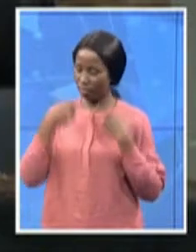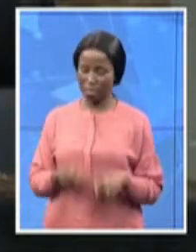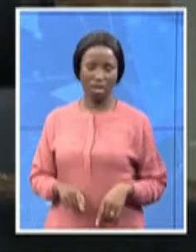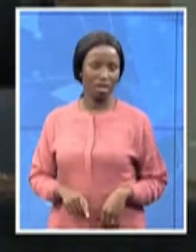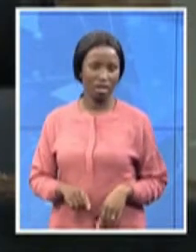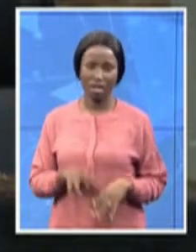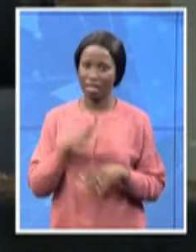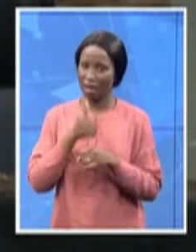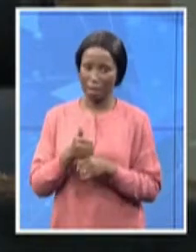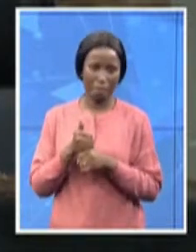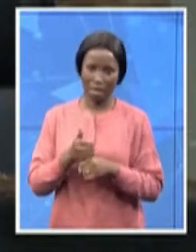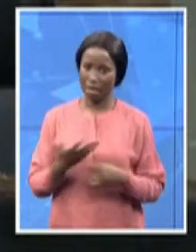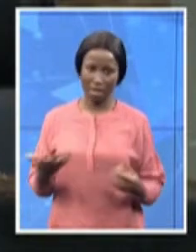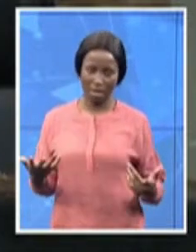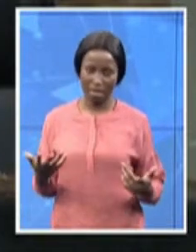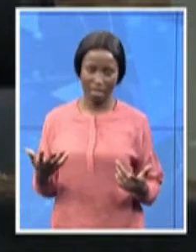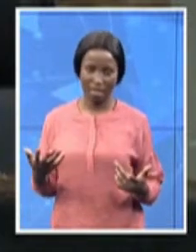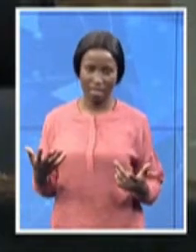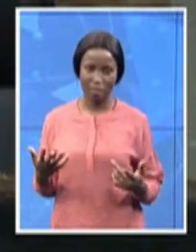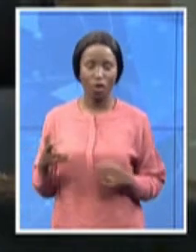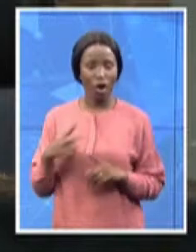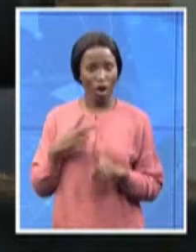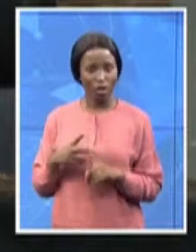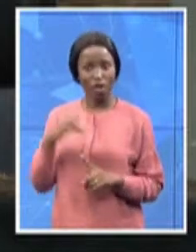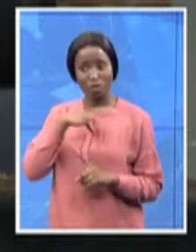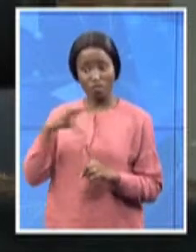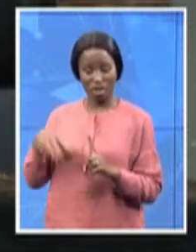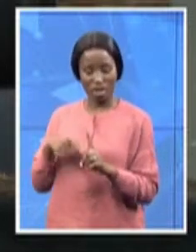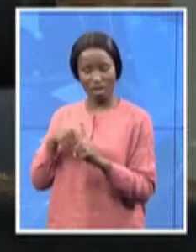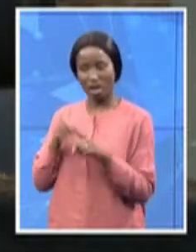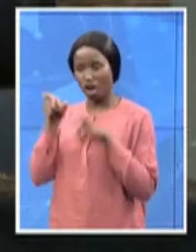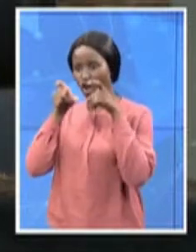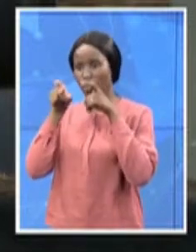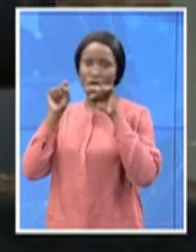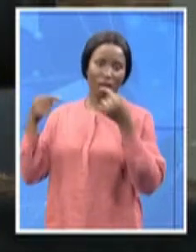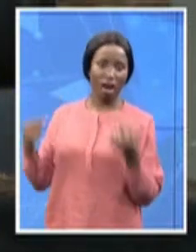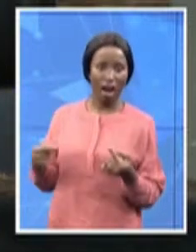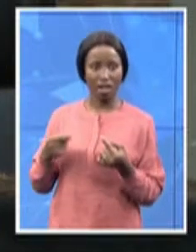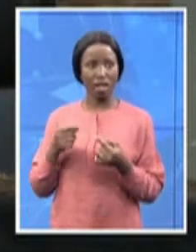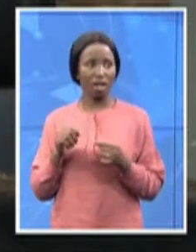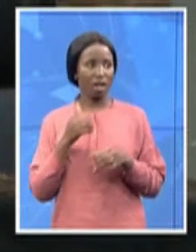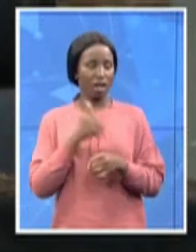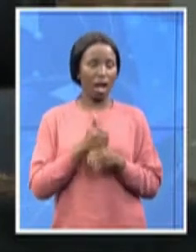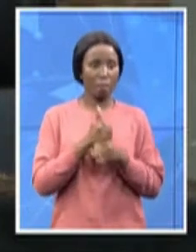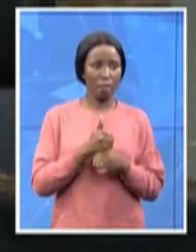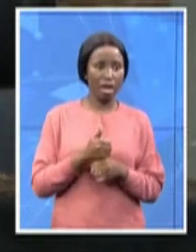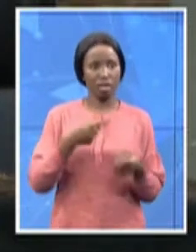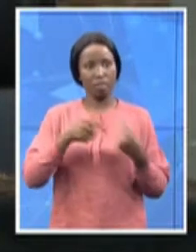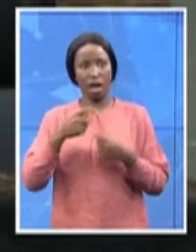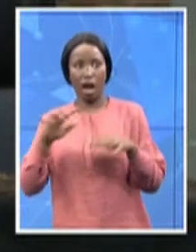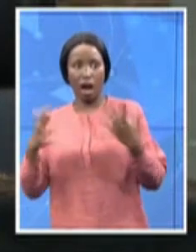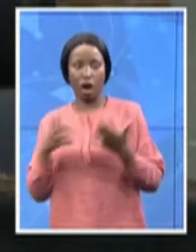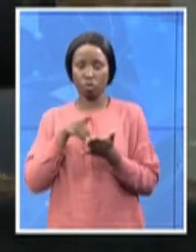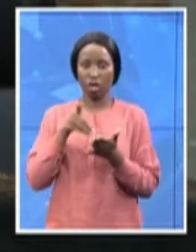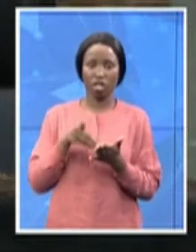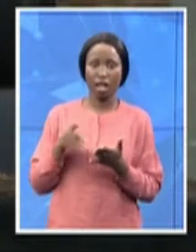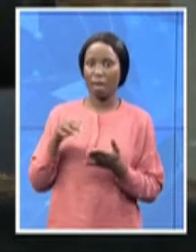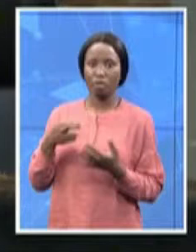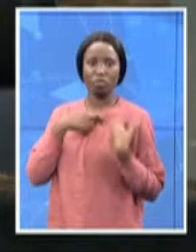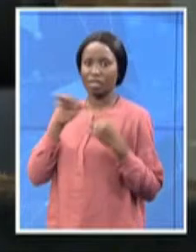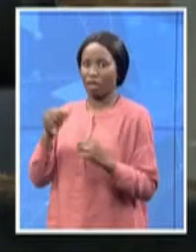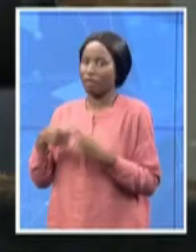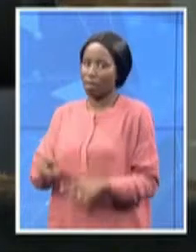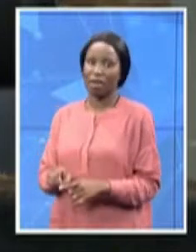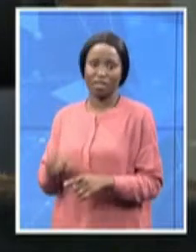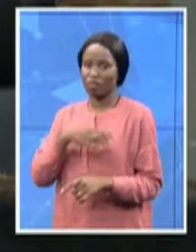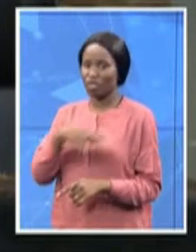say on how the campaign spent the donations. The public protector also received